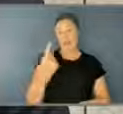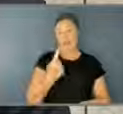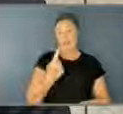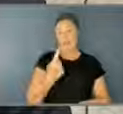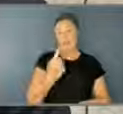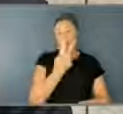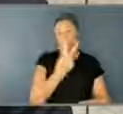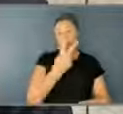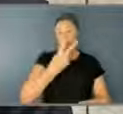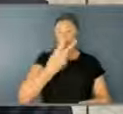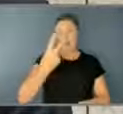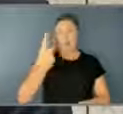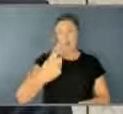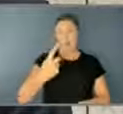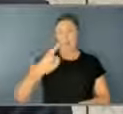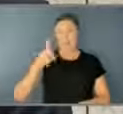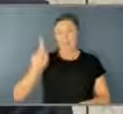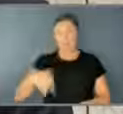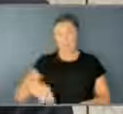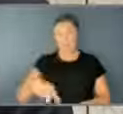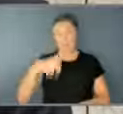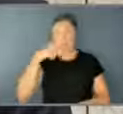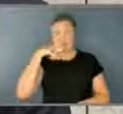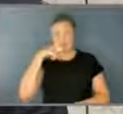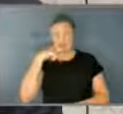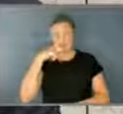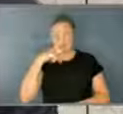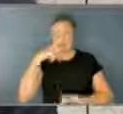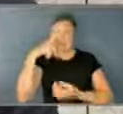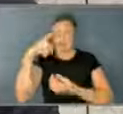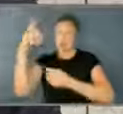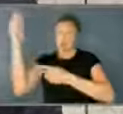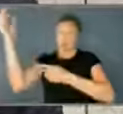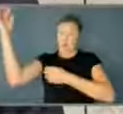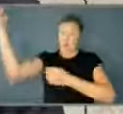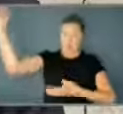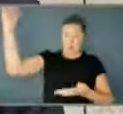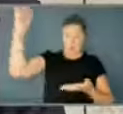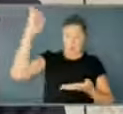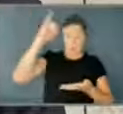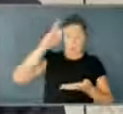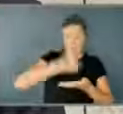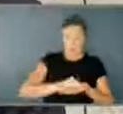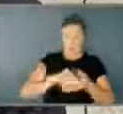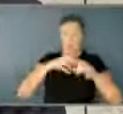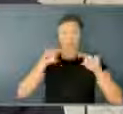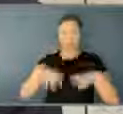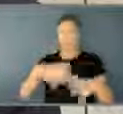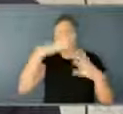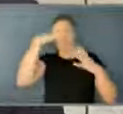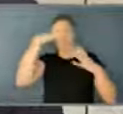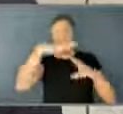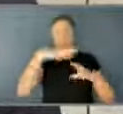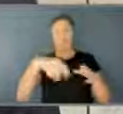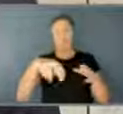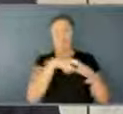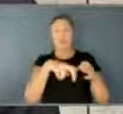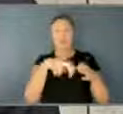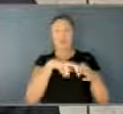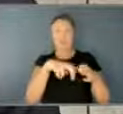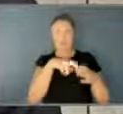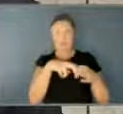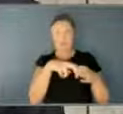211,550 people have returned to Australia through hotel quarantine arrangements since the 31st of March